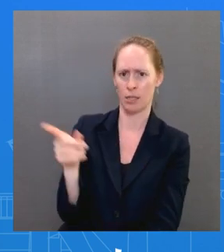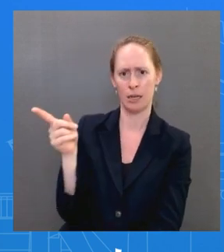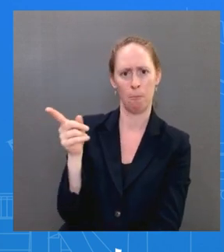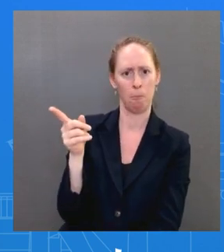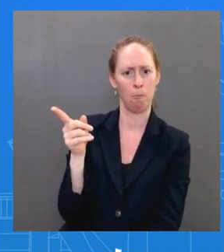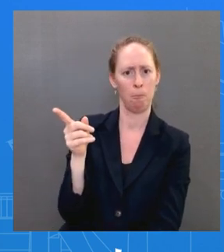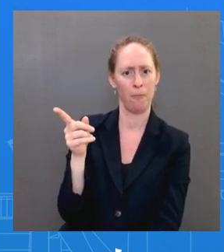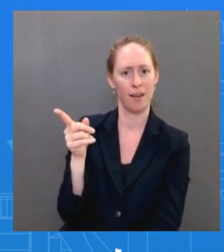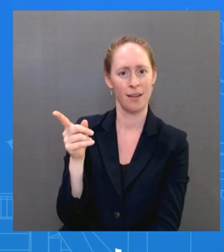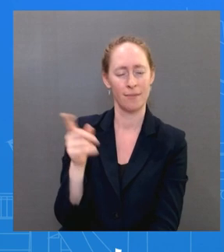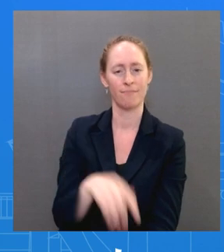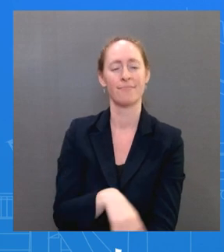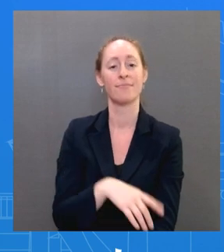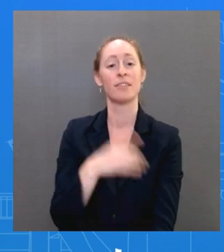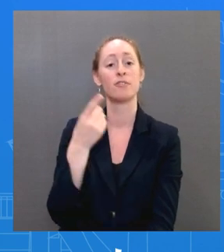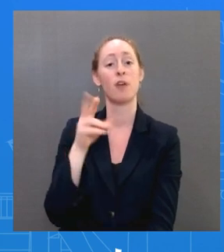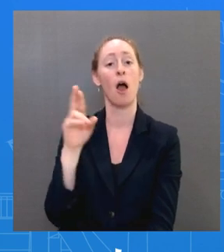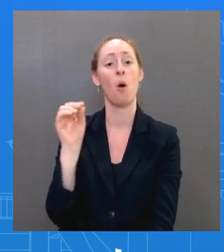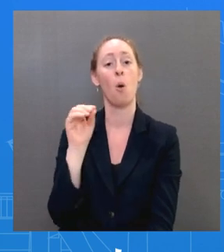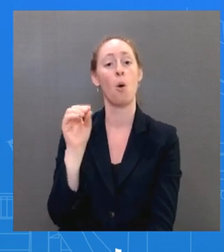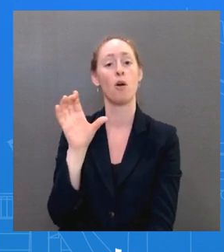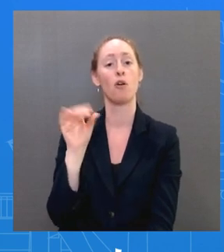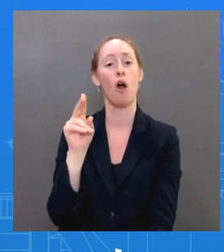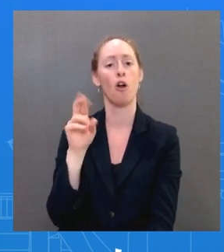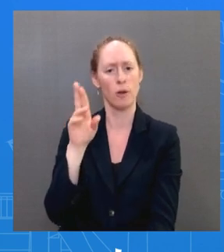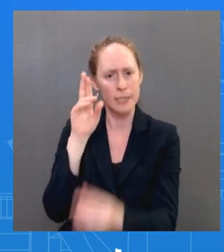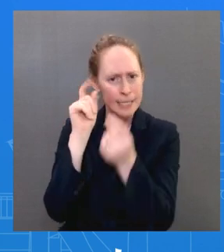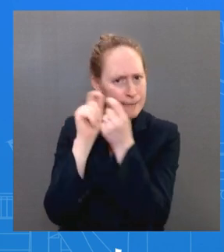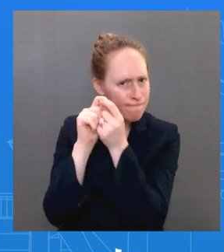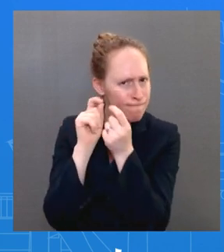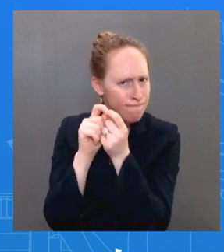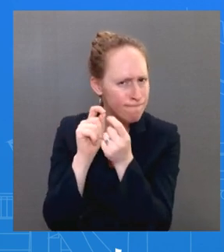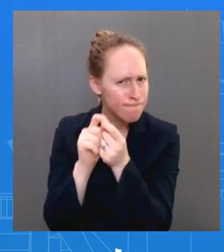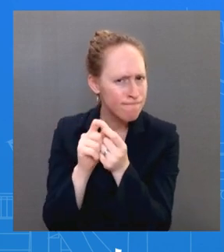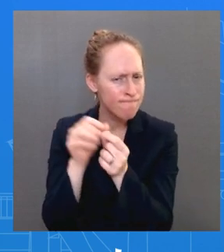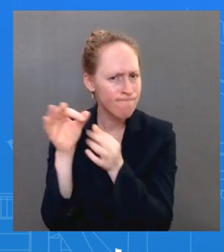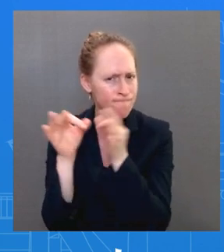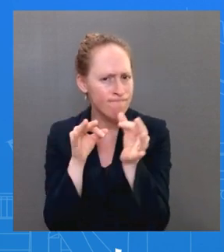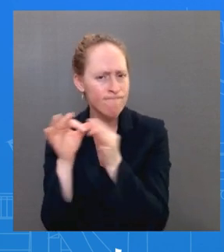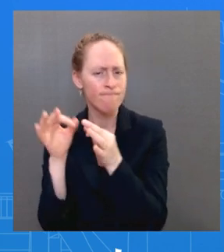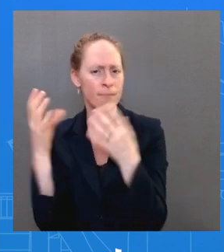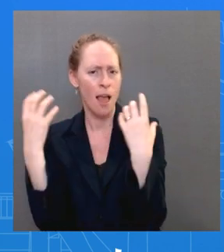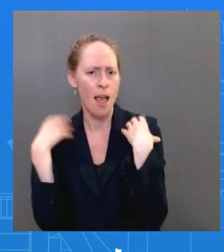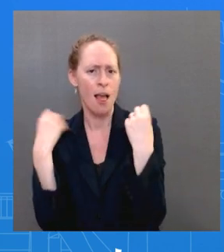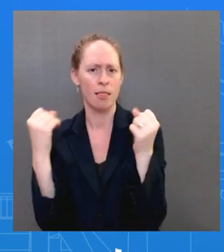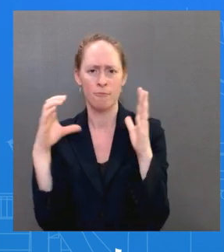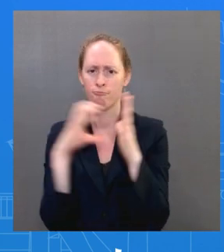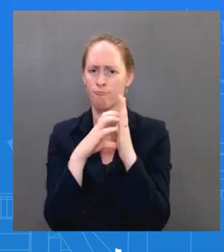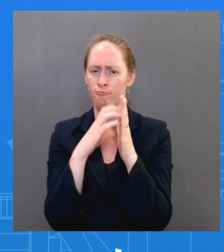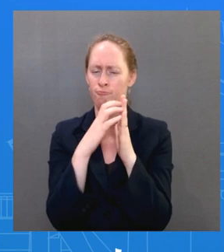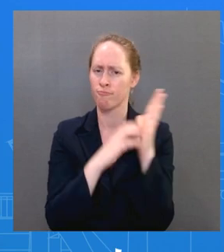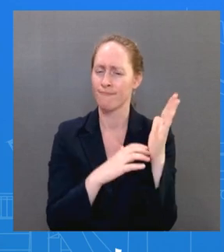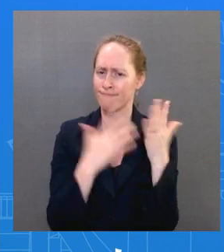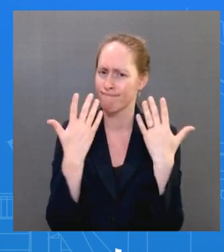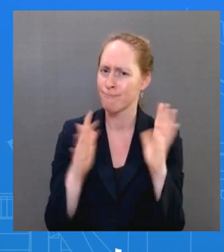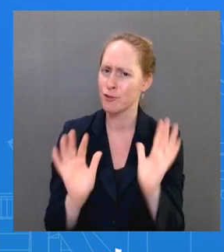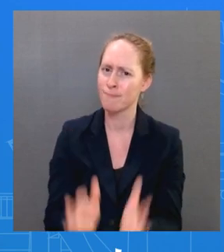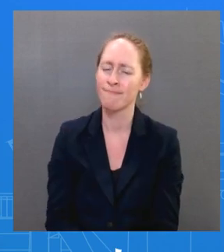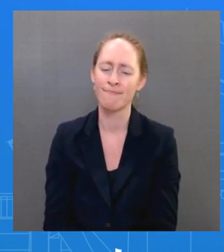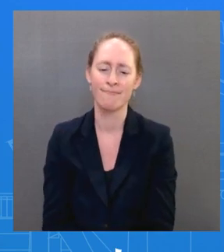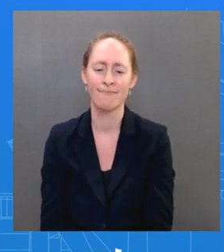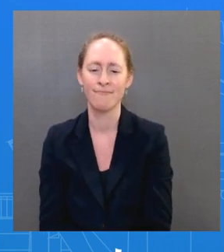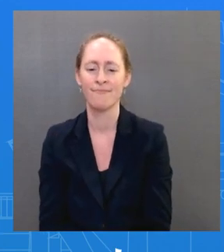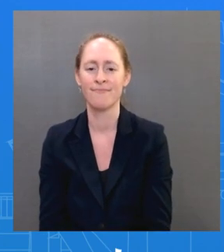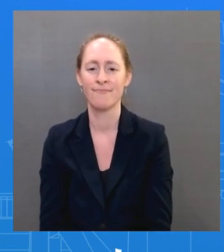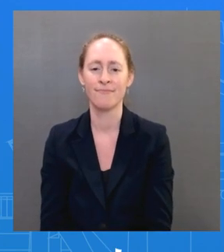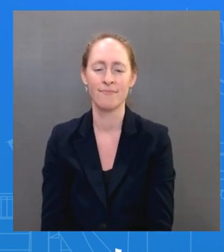detailed information on the president's physical health at this time. Absolutely appreciate the letter. Just, you don't think there would be